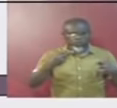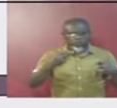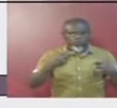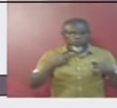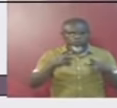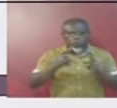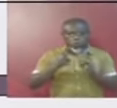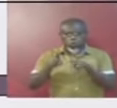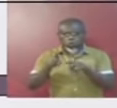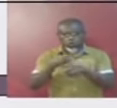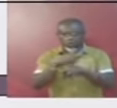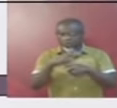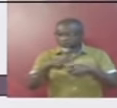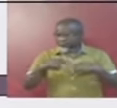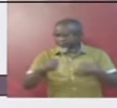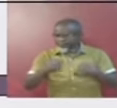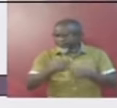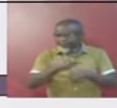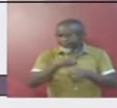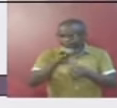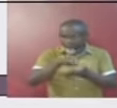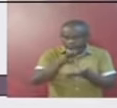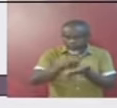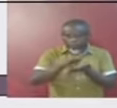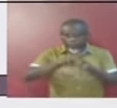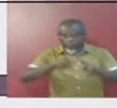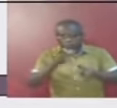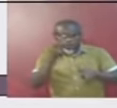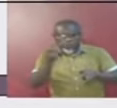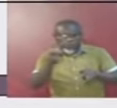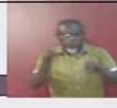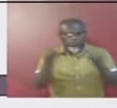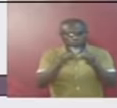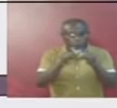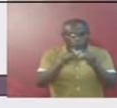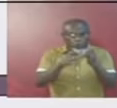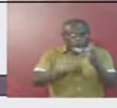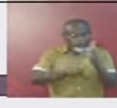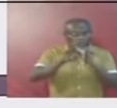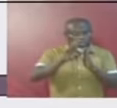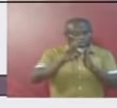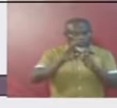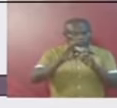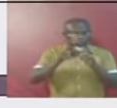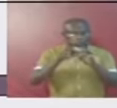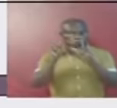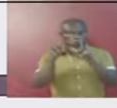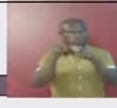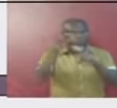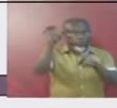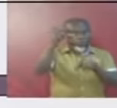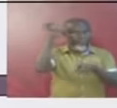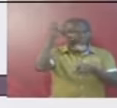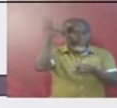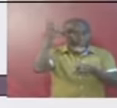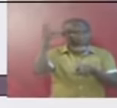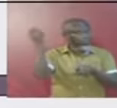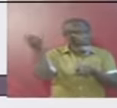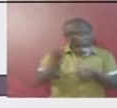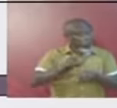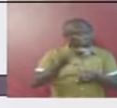to health centers with these problems, but also a spike in admissions to emergency departments